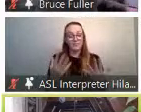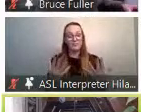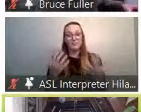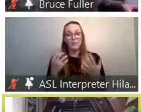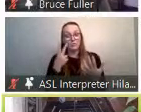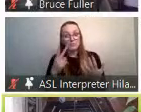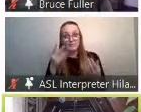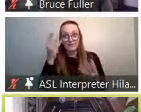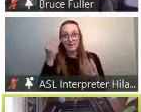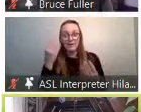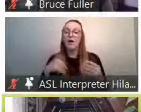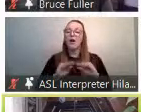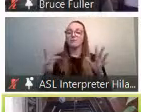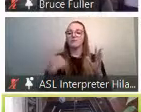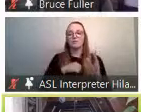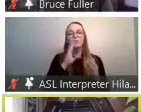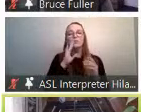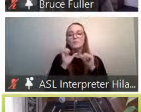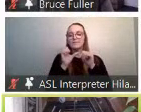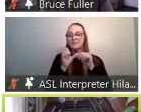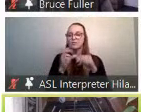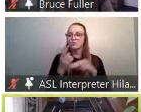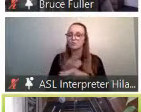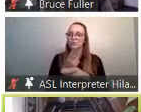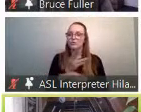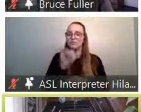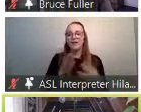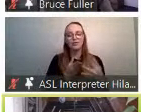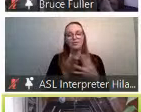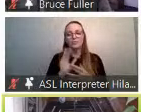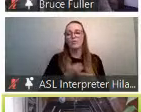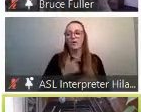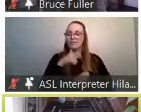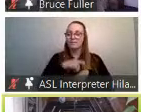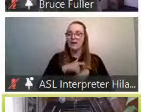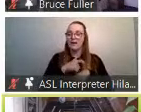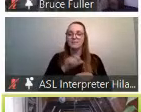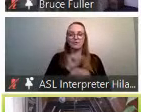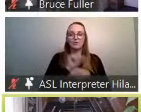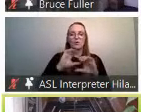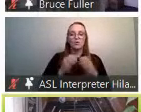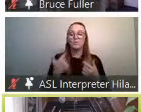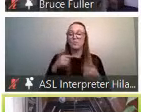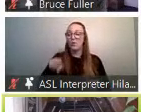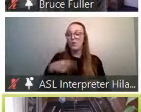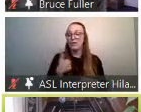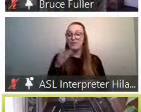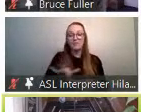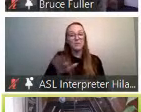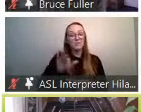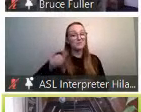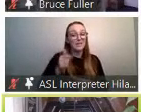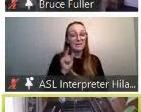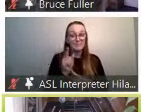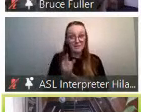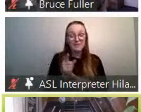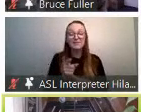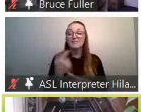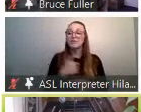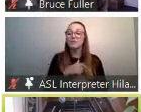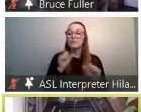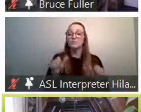this throughout the rest of our time together as a work group. We only have about 10 minutes or so to have